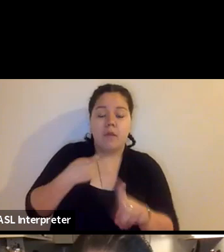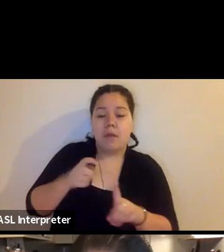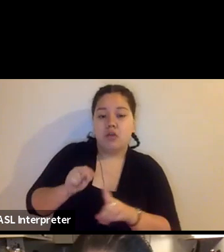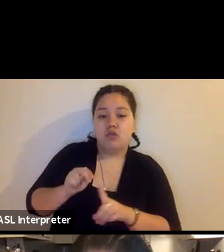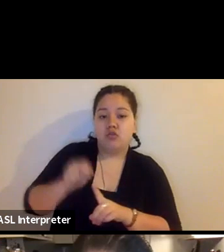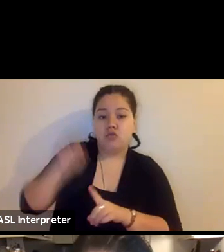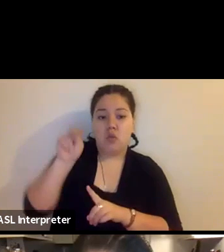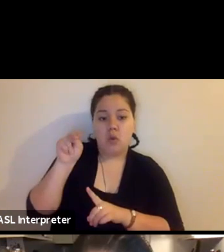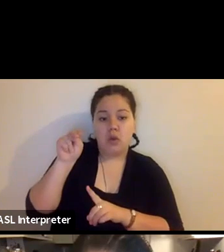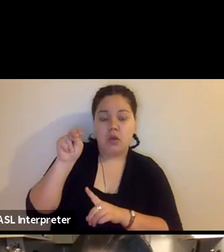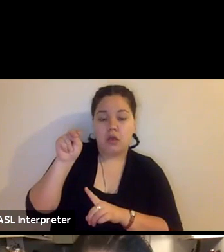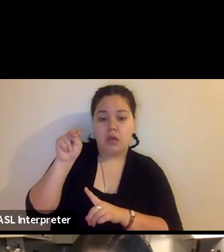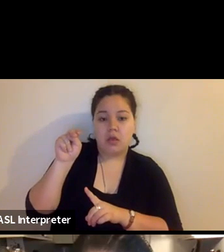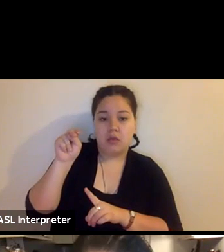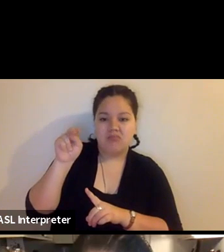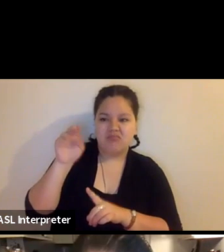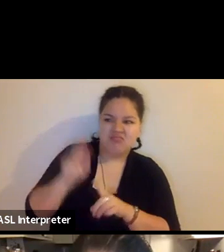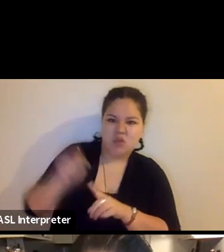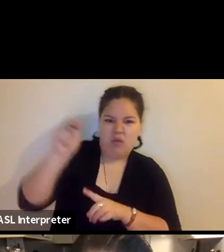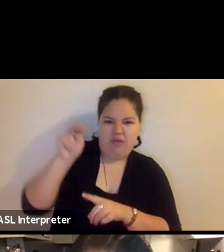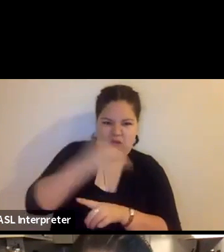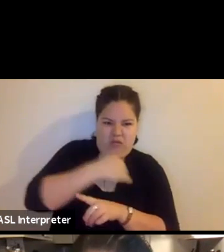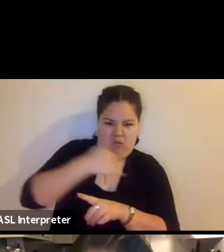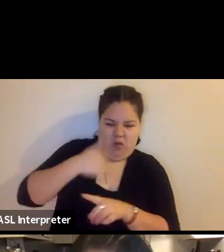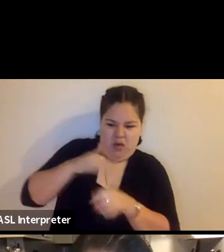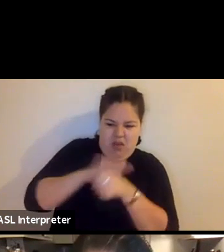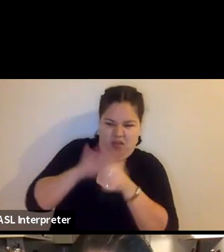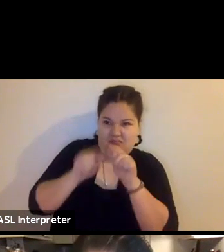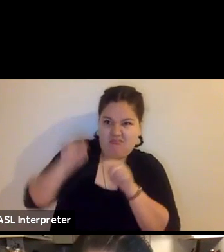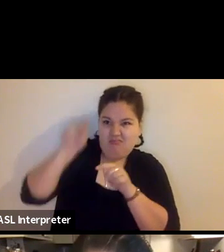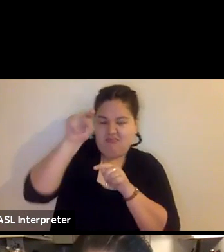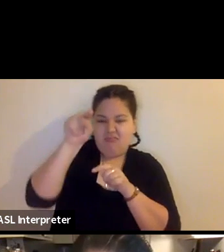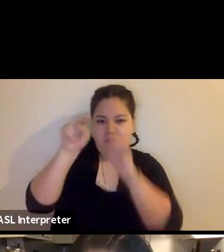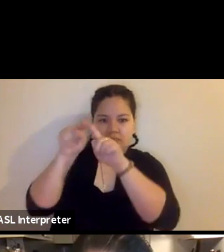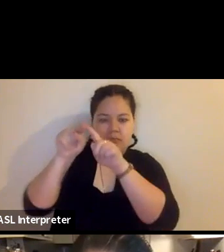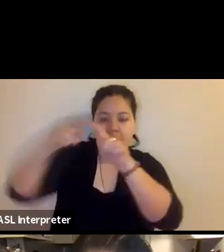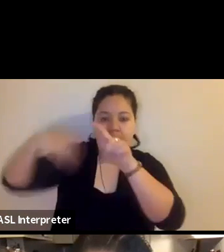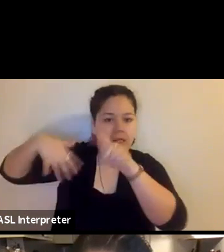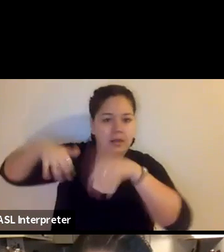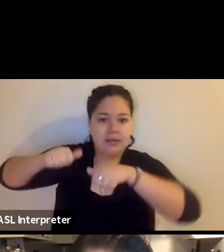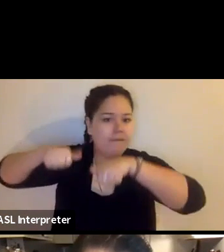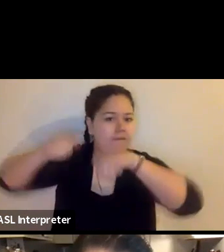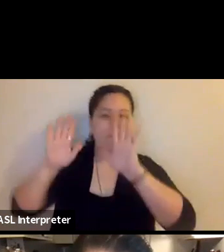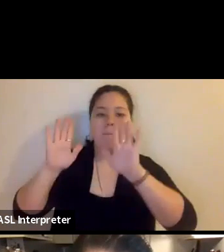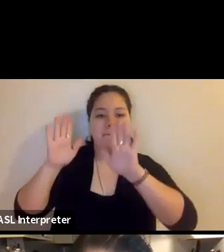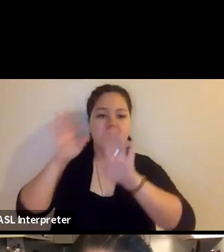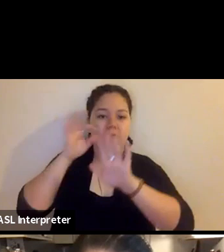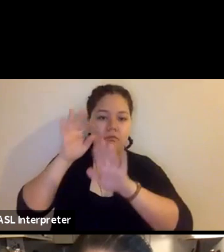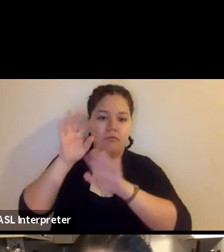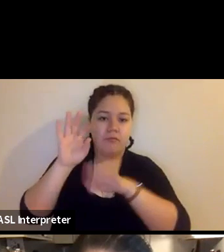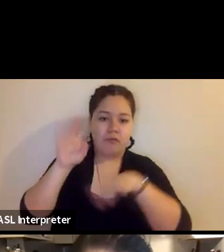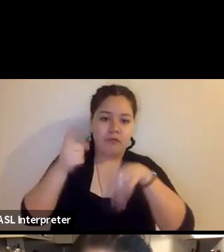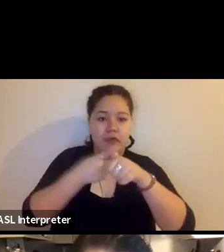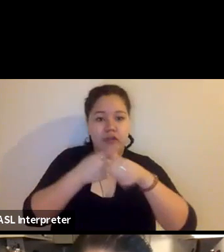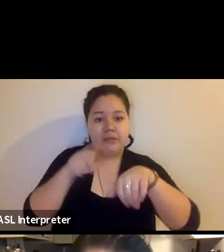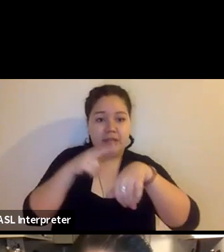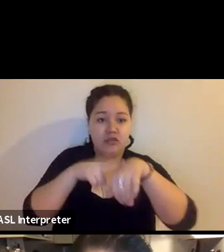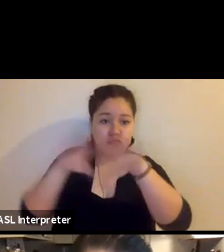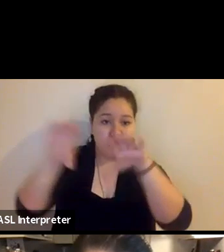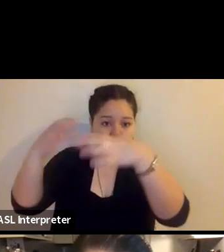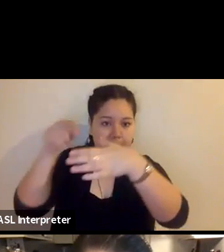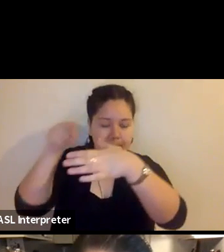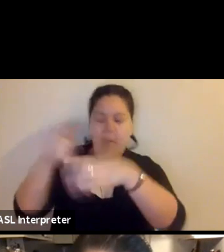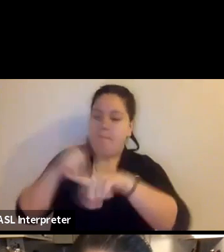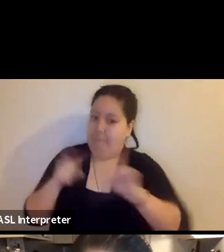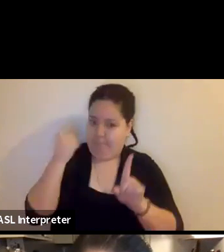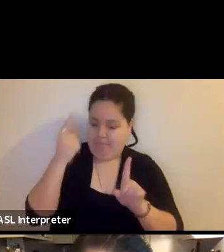north Manitoulin Island, north of Toronto, Wikwamakong Unceded First Nation. But I'm here, born